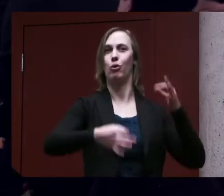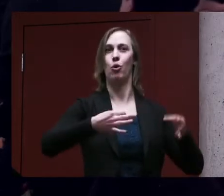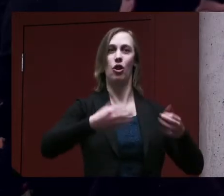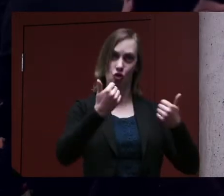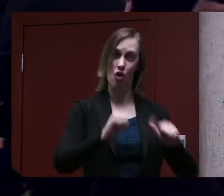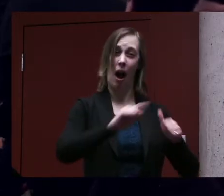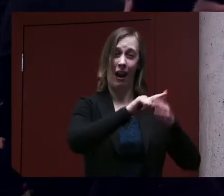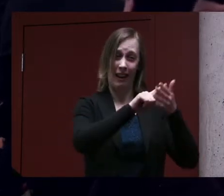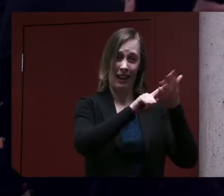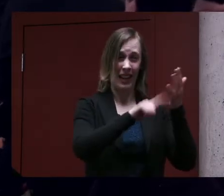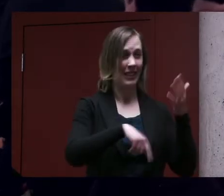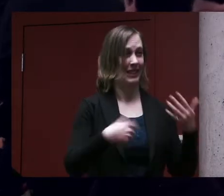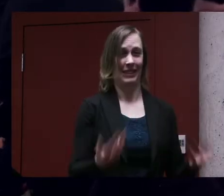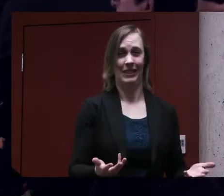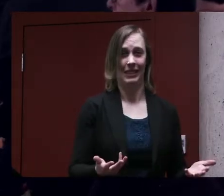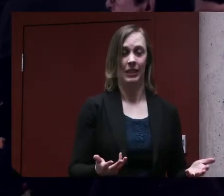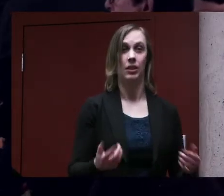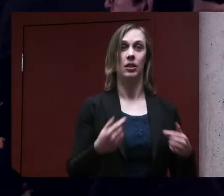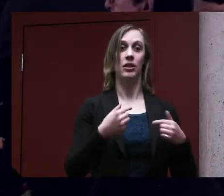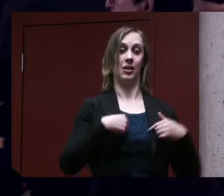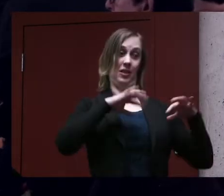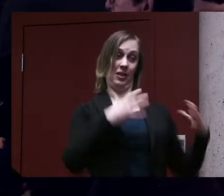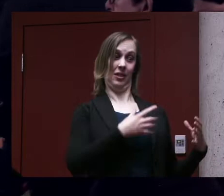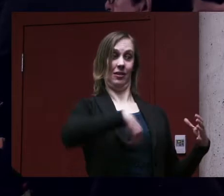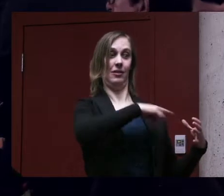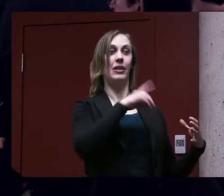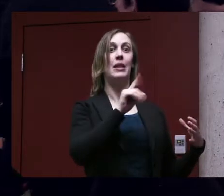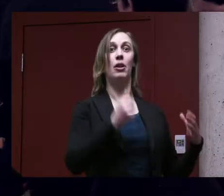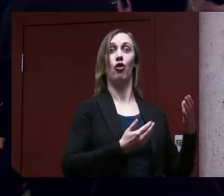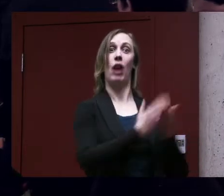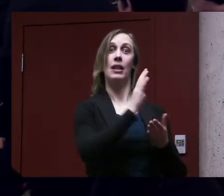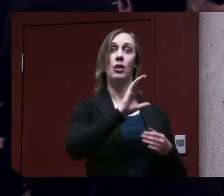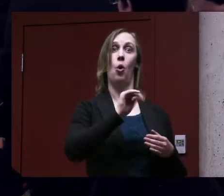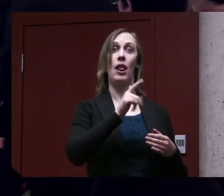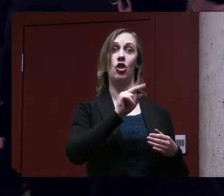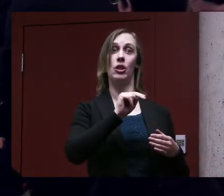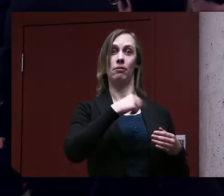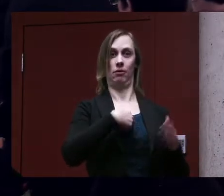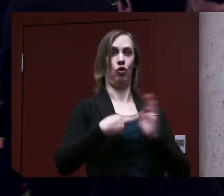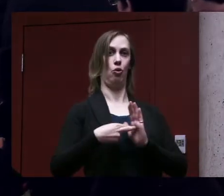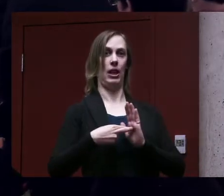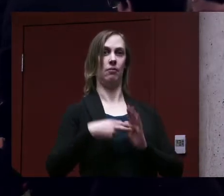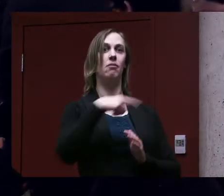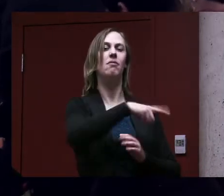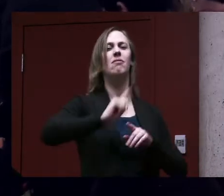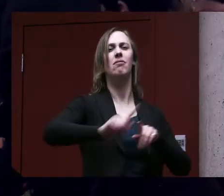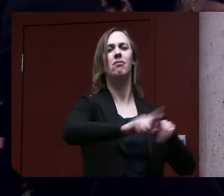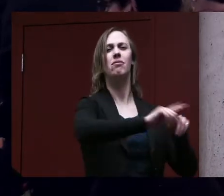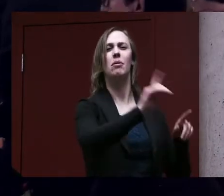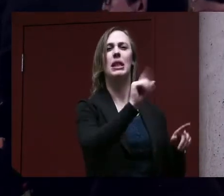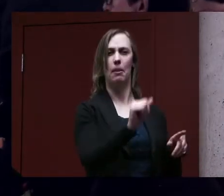of the day, and I represented the Disability Rights Coalition, which is a cross-disability group that is dedicated